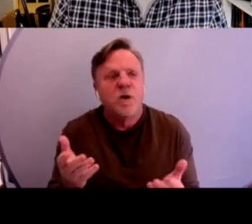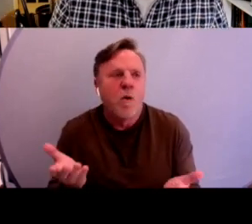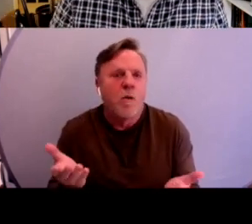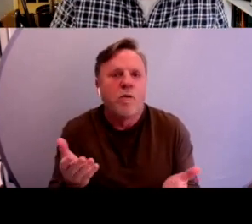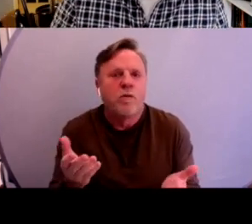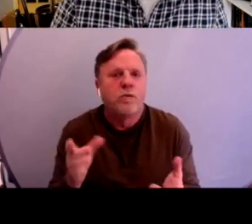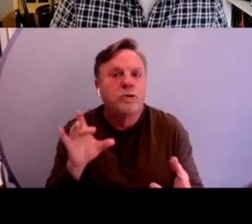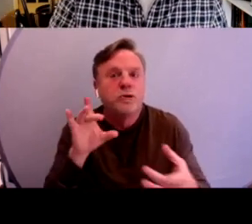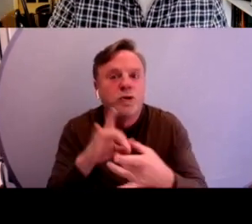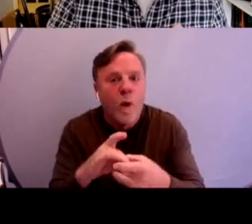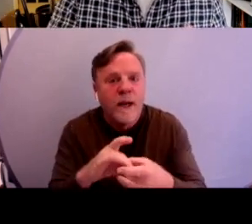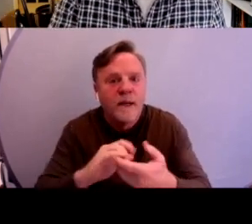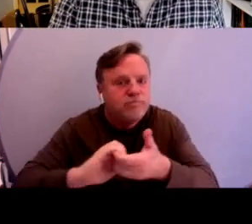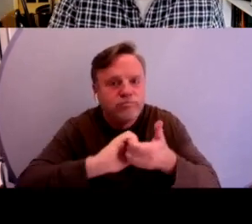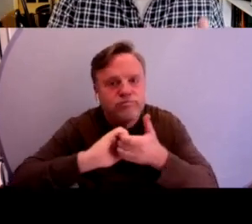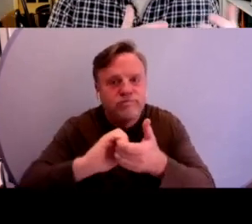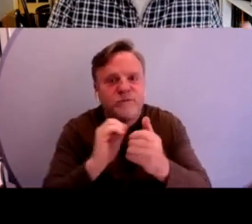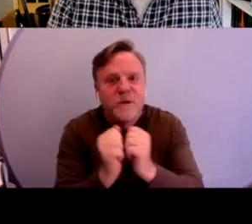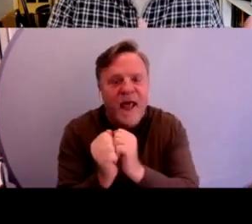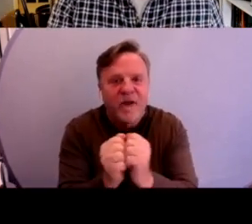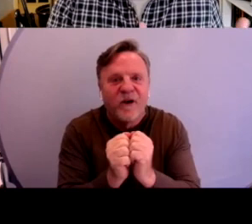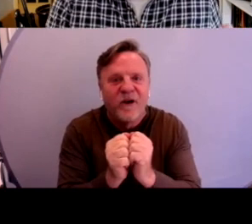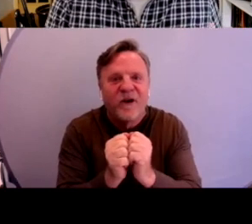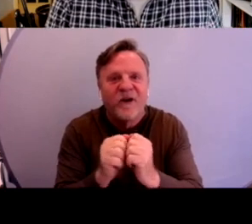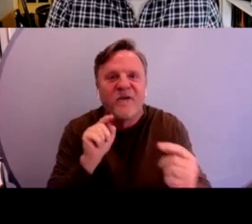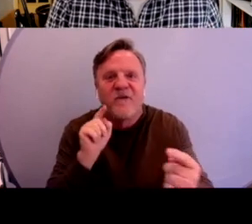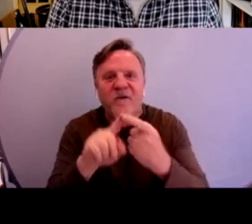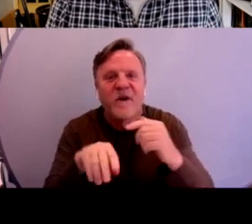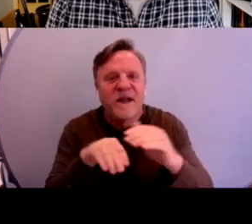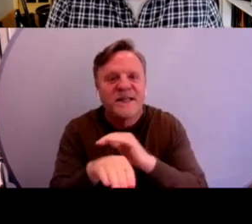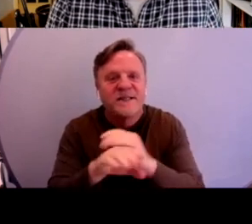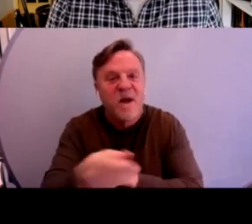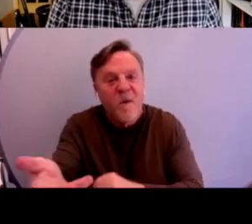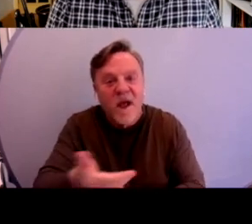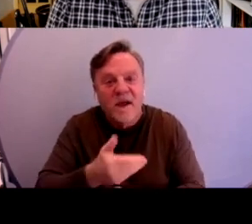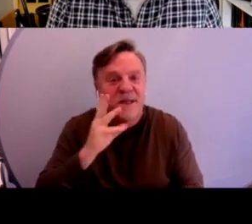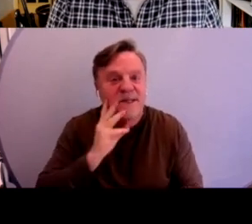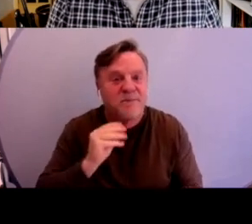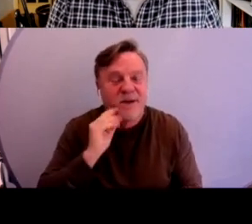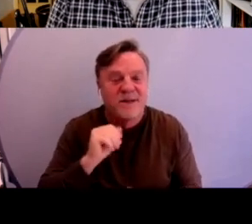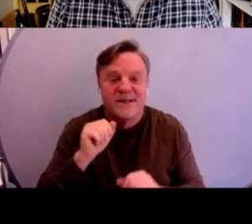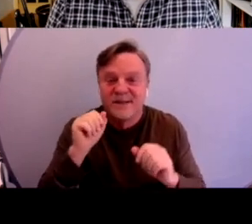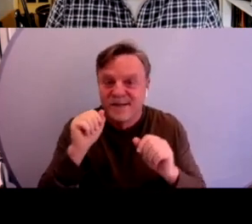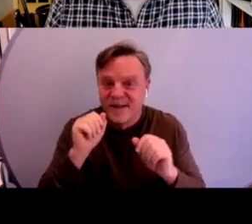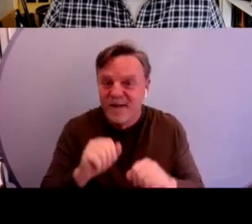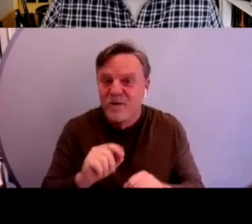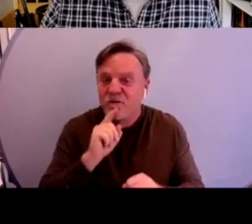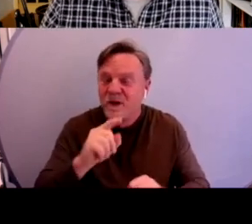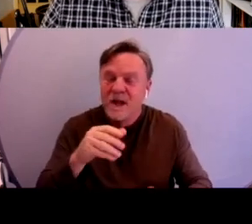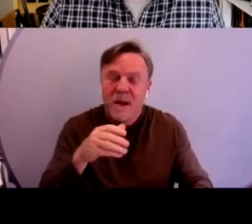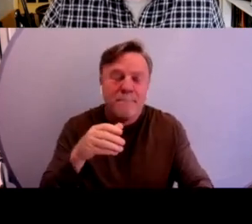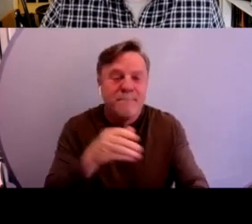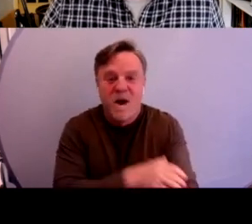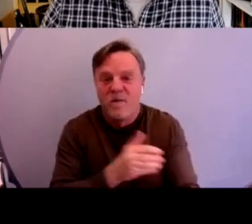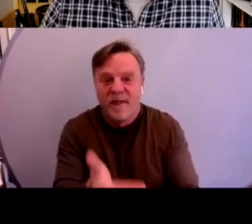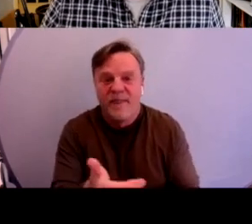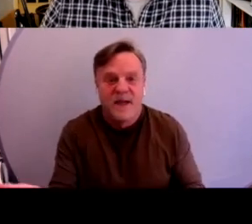joining together towards an accessible and welcoming experience, I think, can be a really powerful thing.